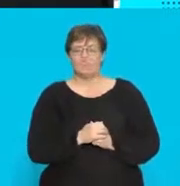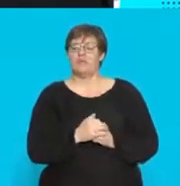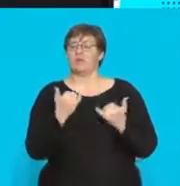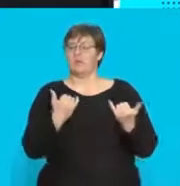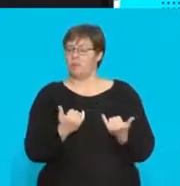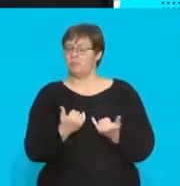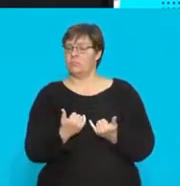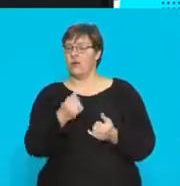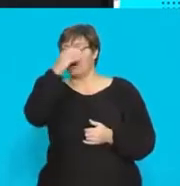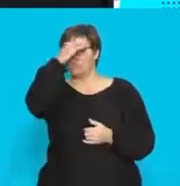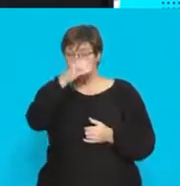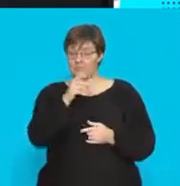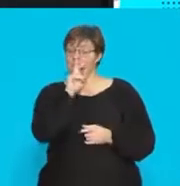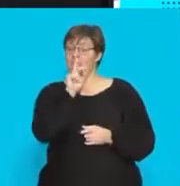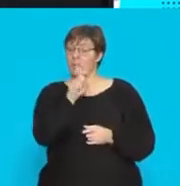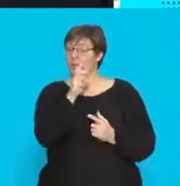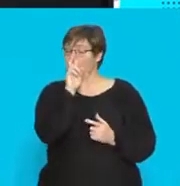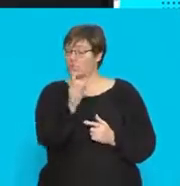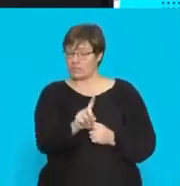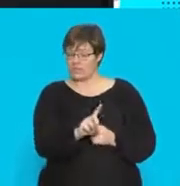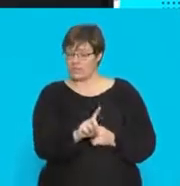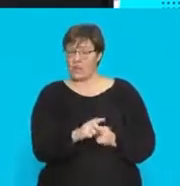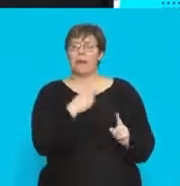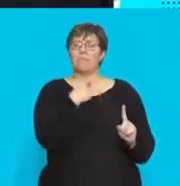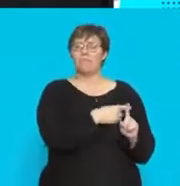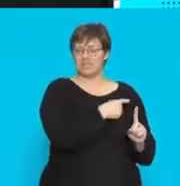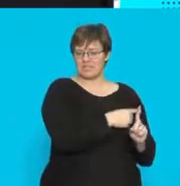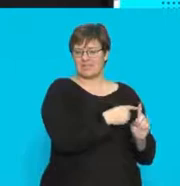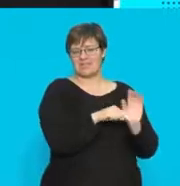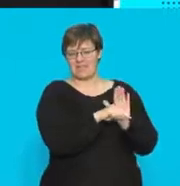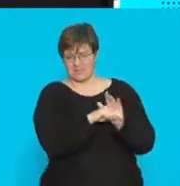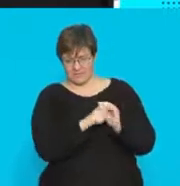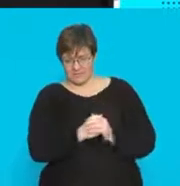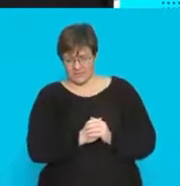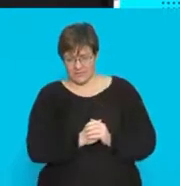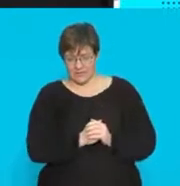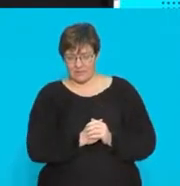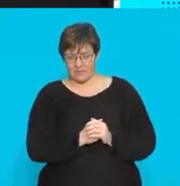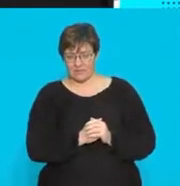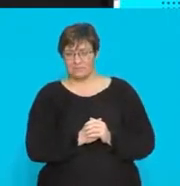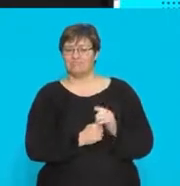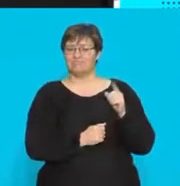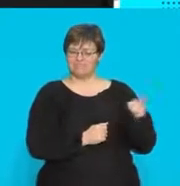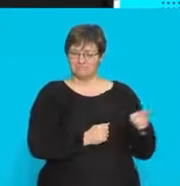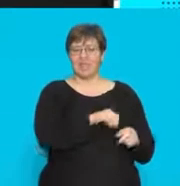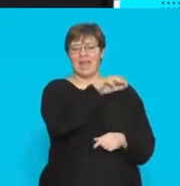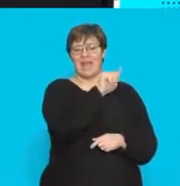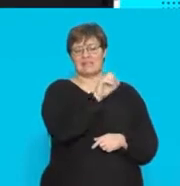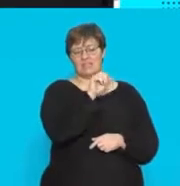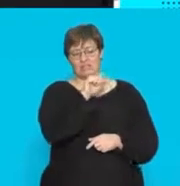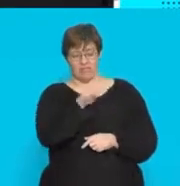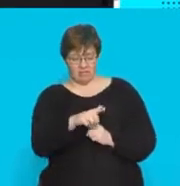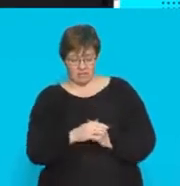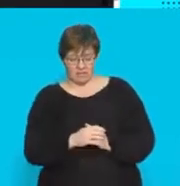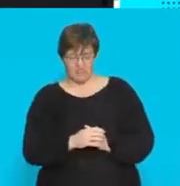now as I said to you, one of the concepts we must look at is what are the advantages, all right, and disadvantages of